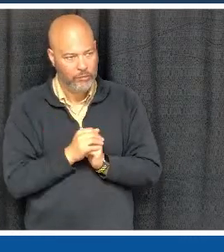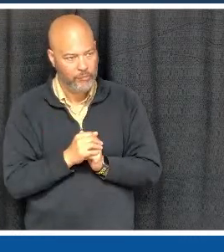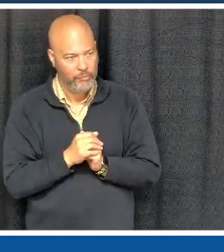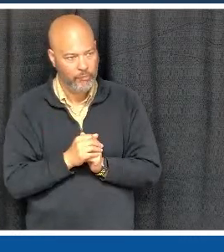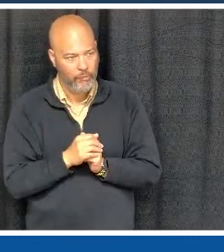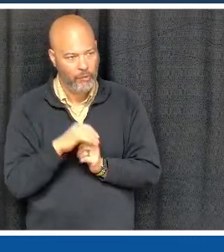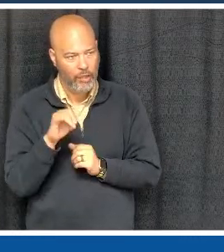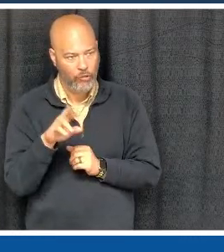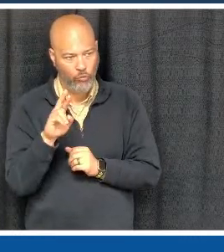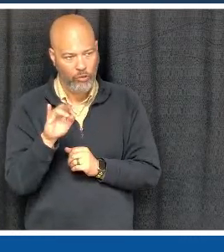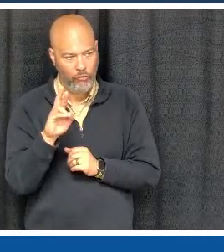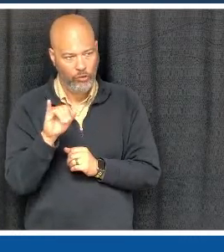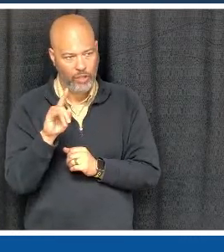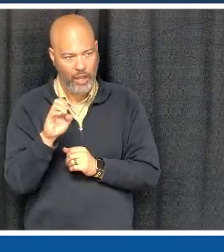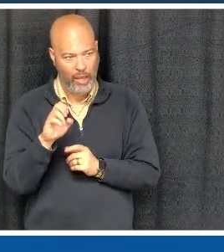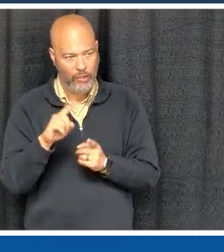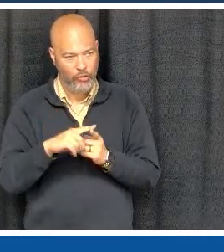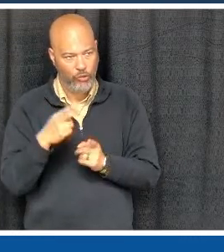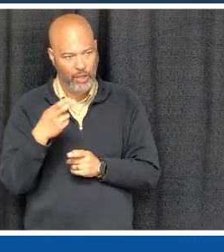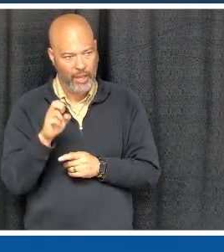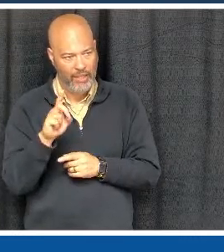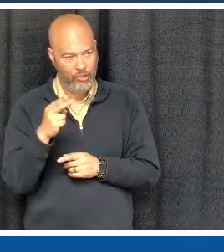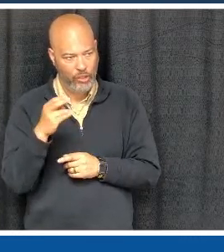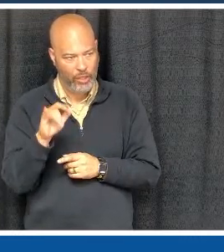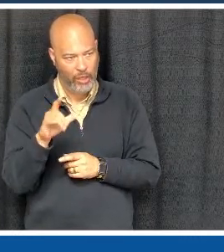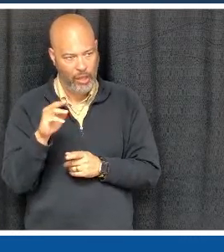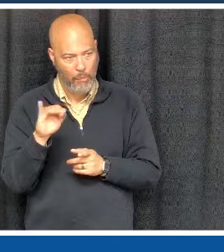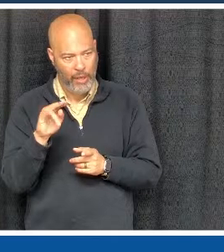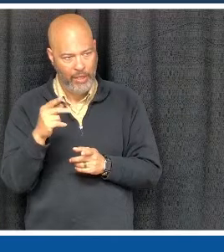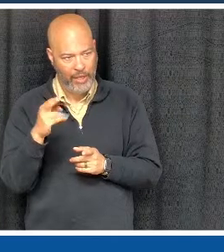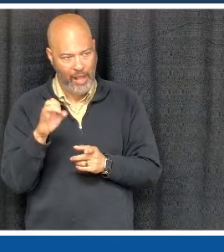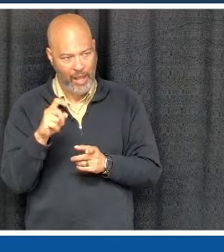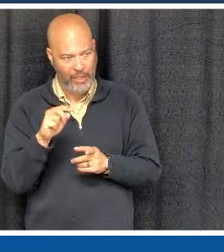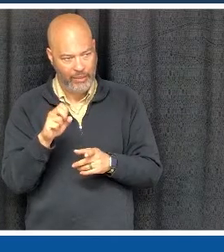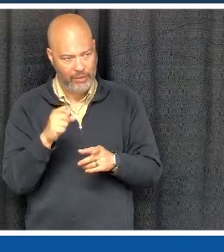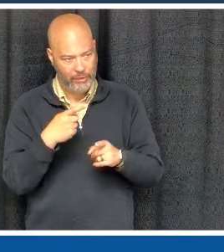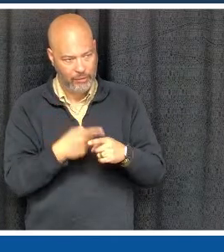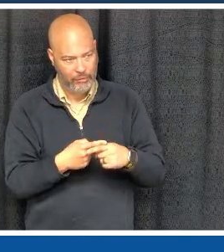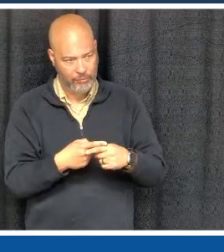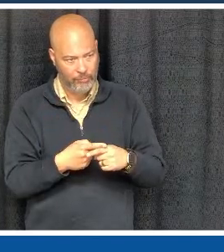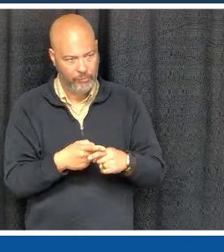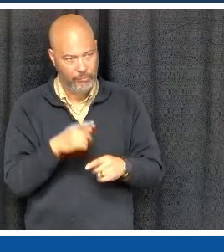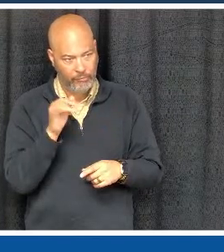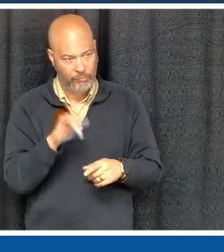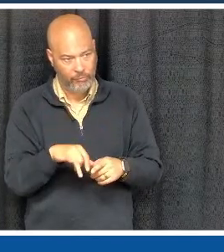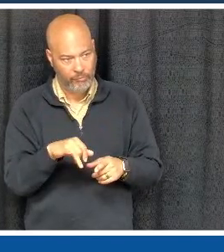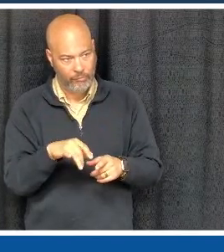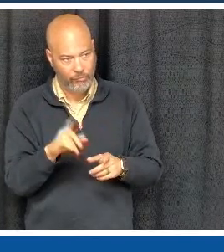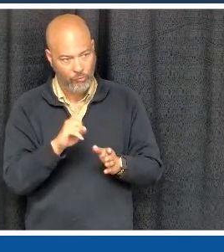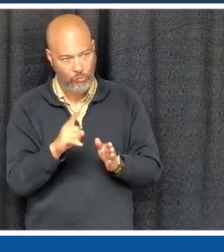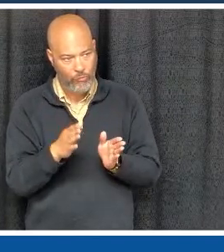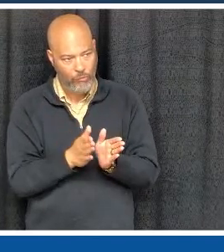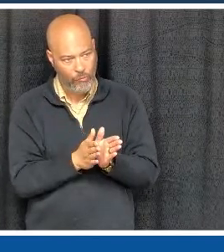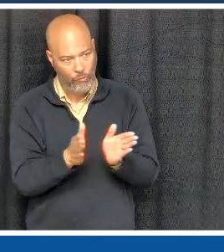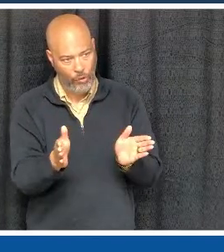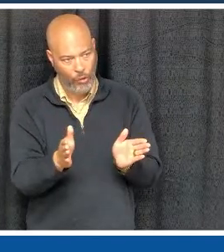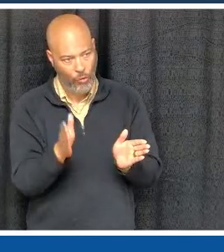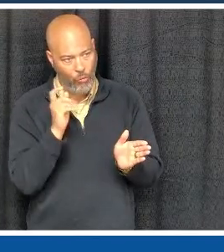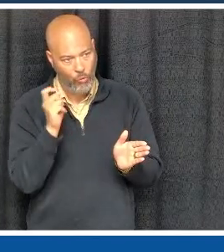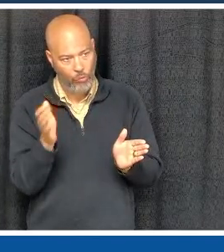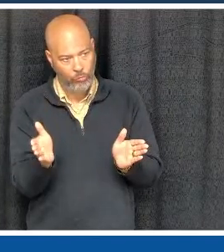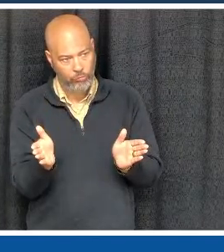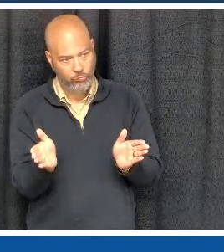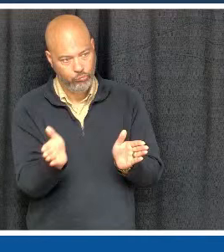There's Riverside Drive to Edge Hill and Manning Heights right there. So again, that road where Manning Heights is will be pulled back a little